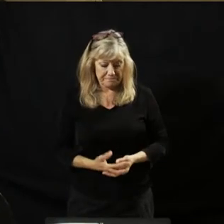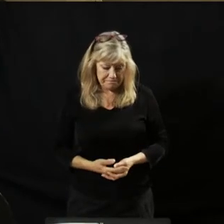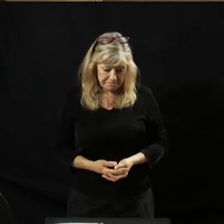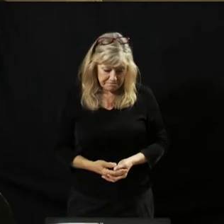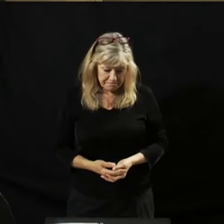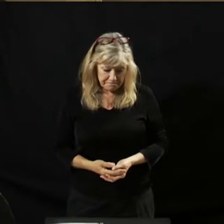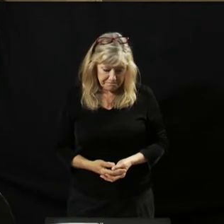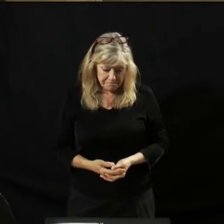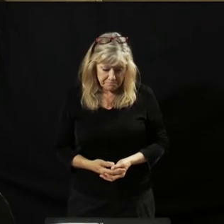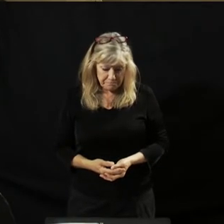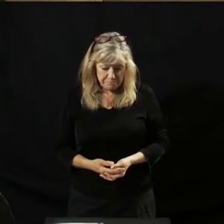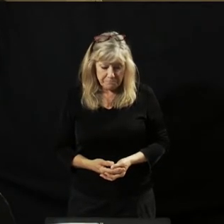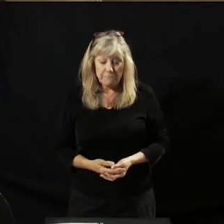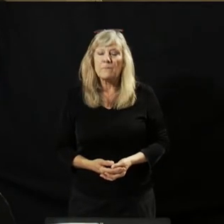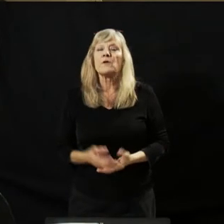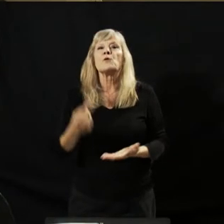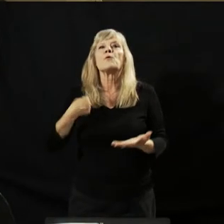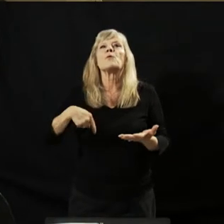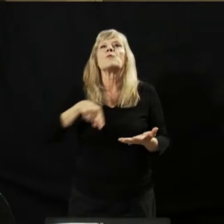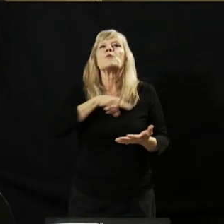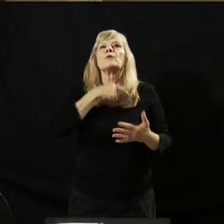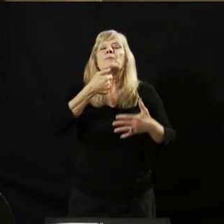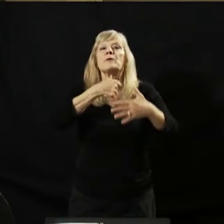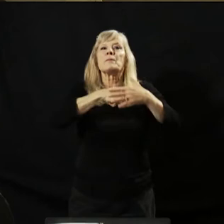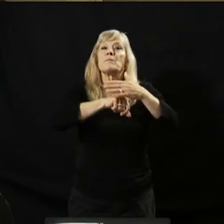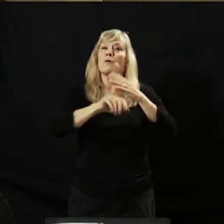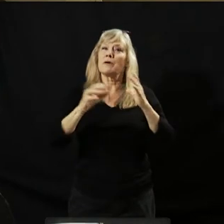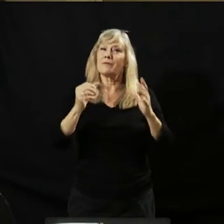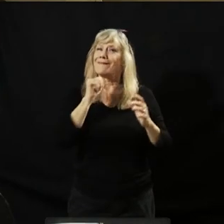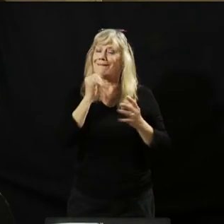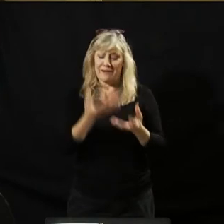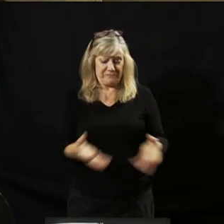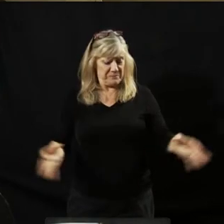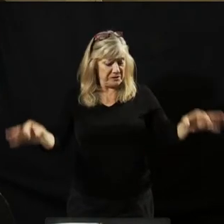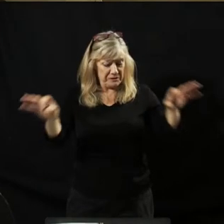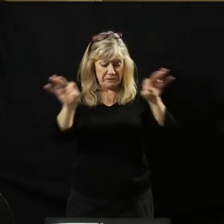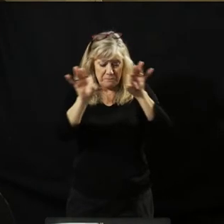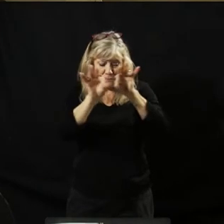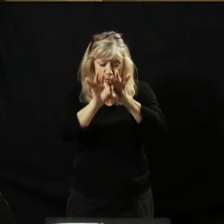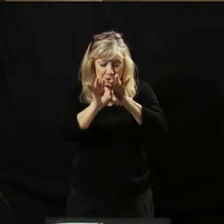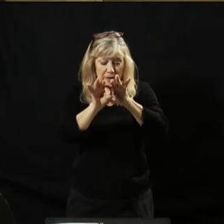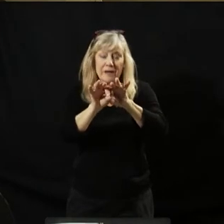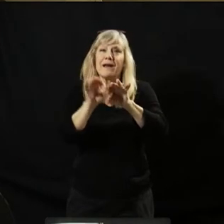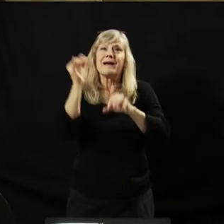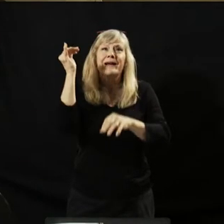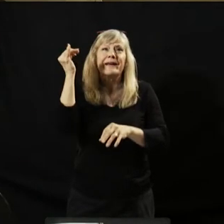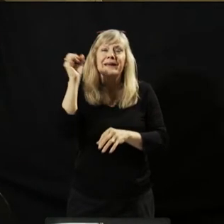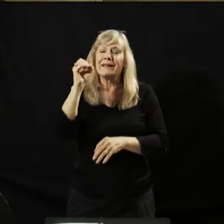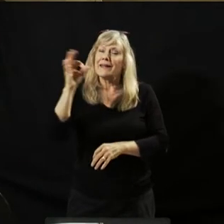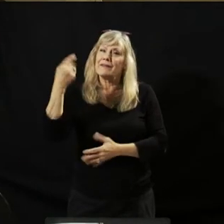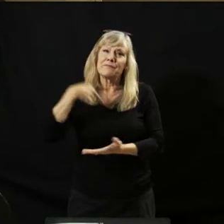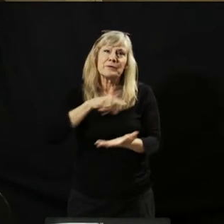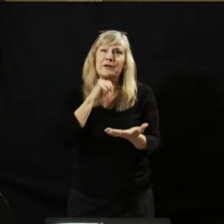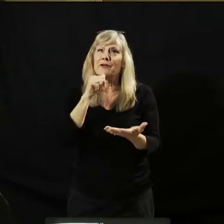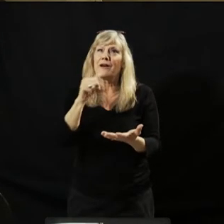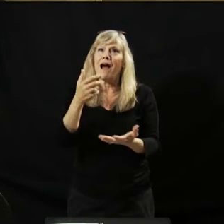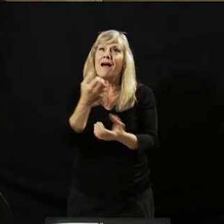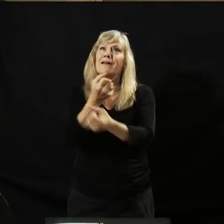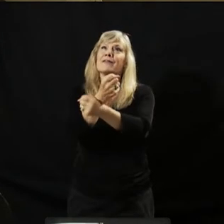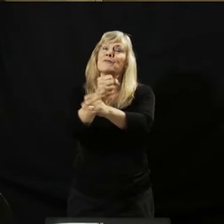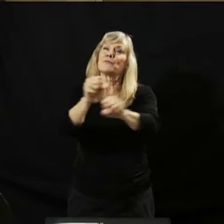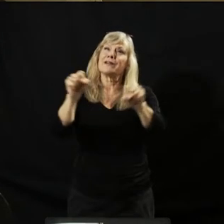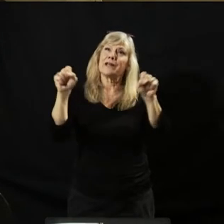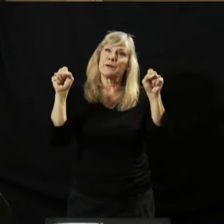birth would have been no gain had we not been redeemed.